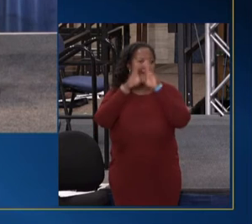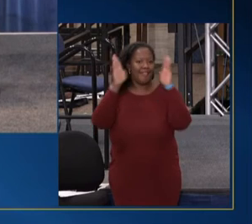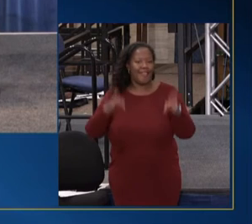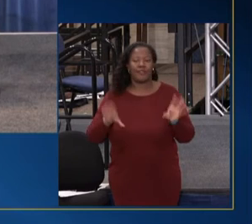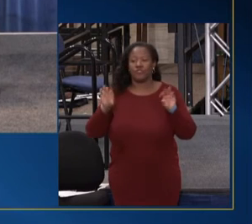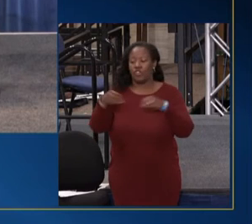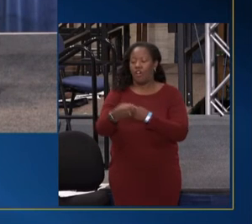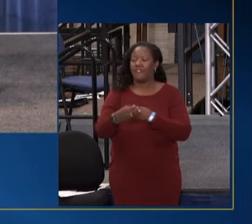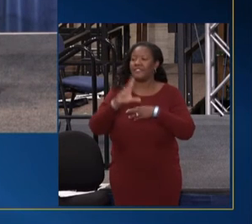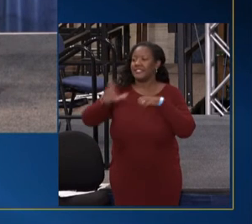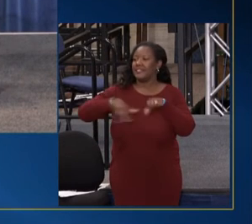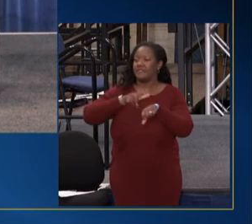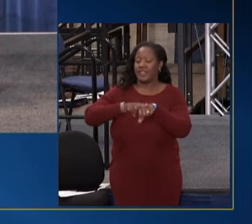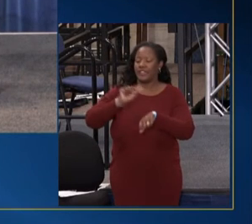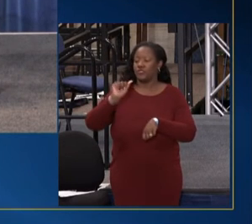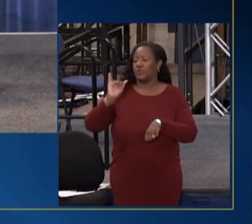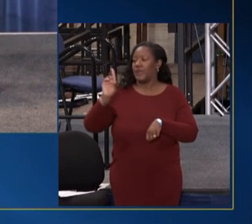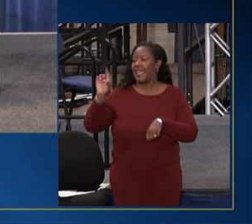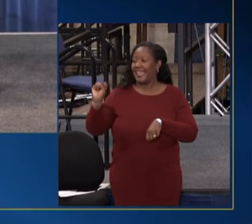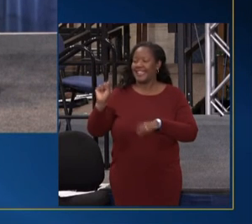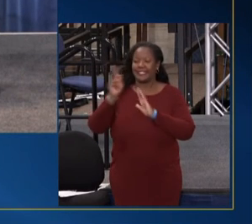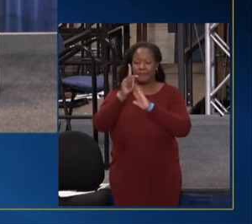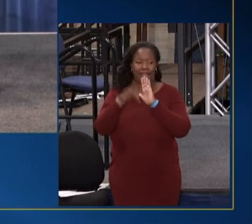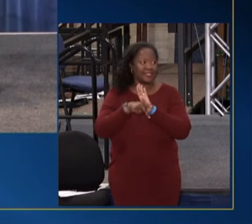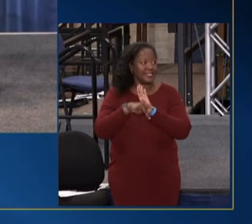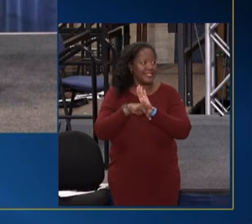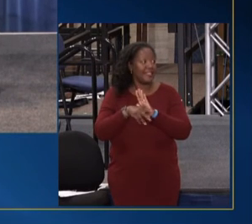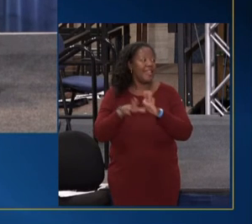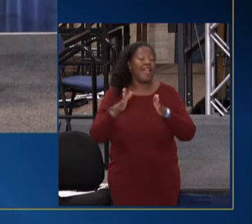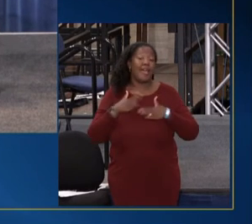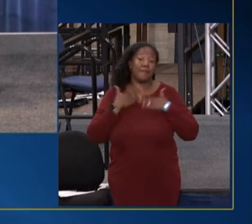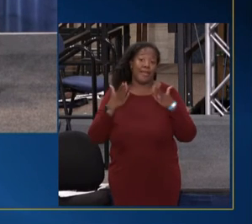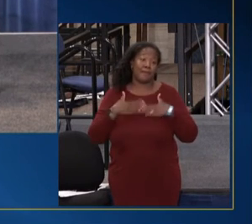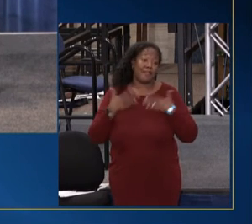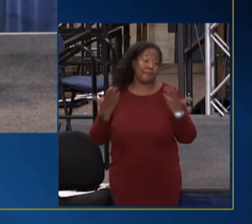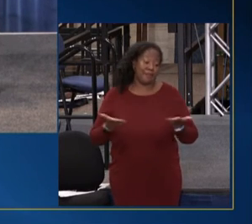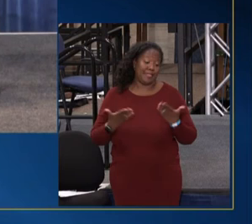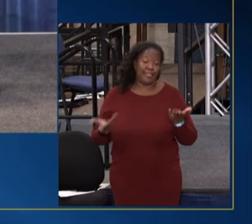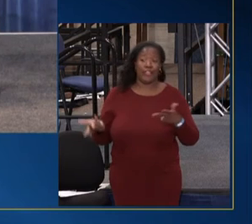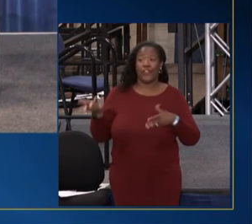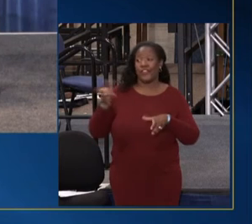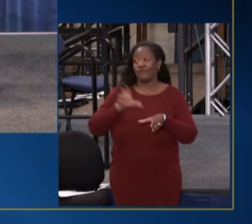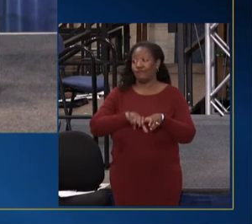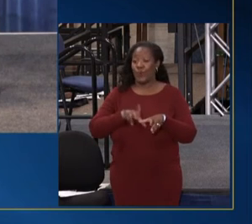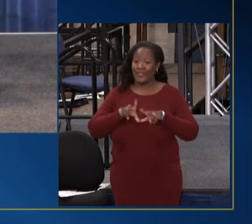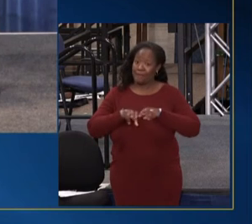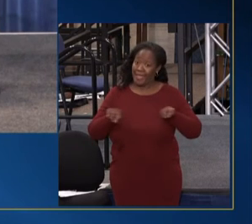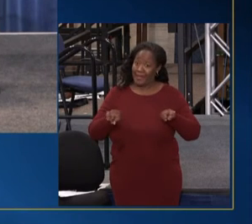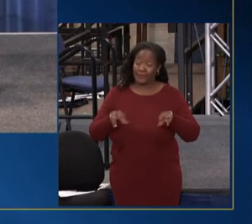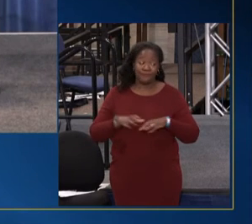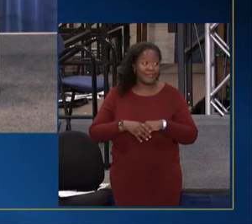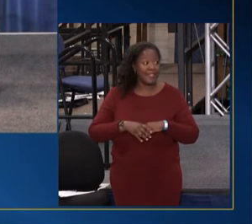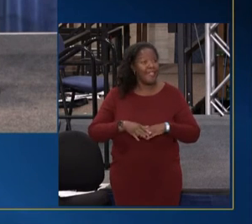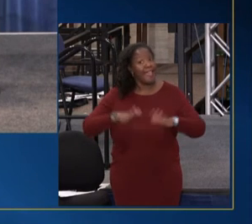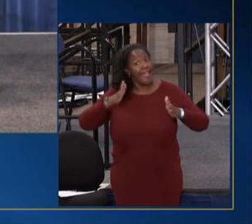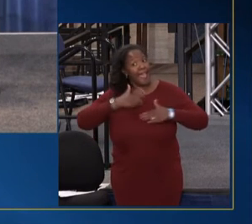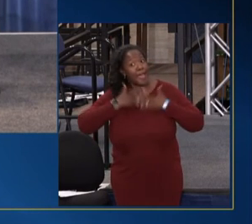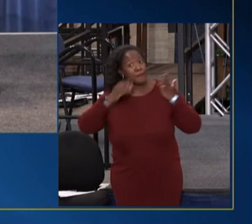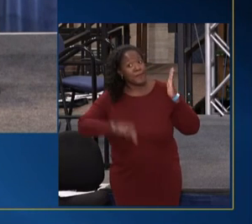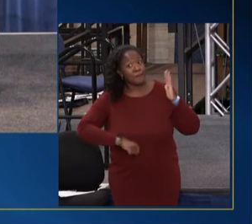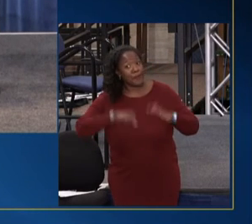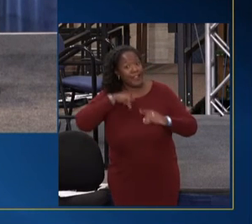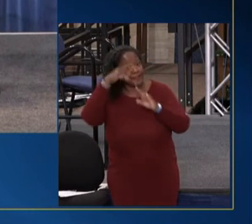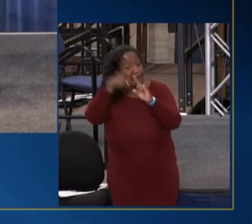of National AIDS Policy. Happy to be with you and part of the panel as well. And happy Pride Month.